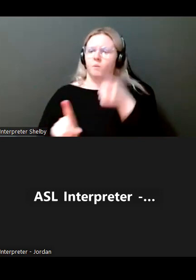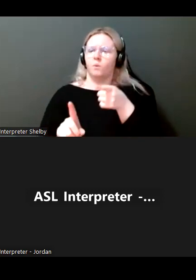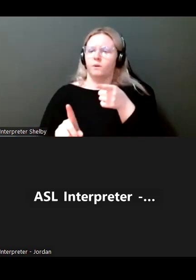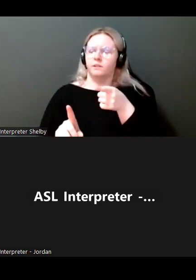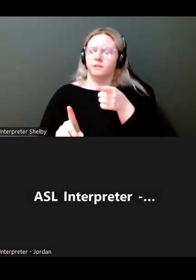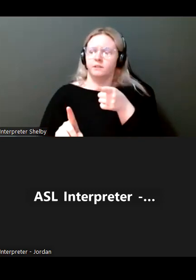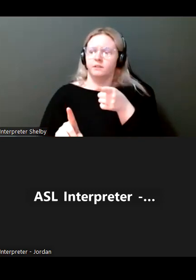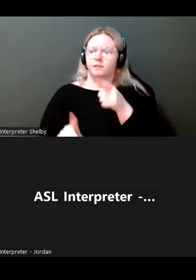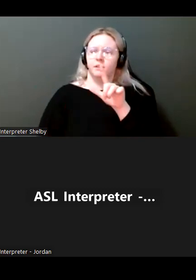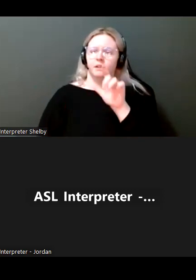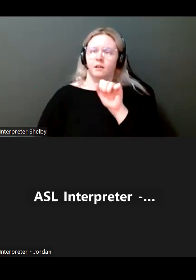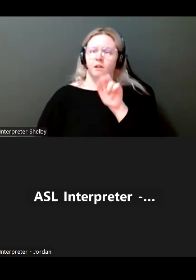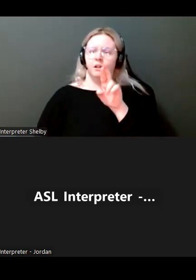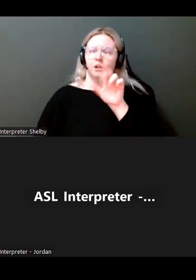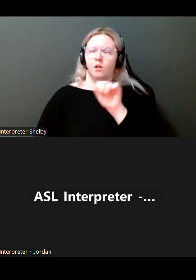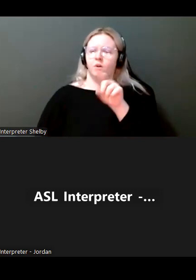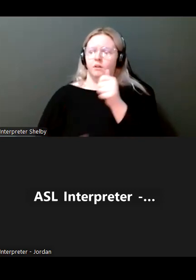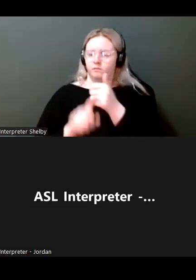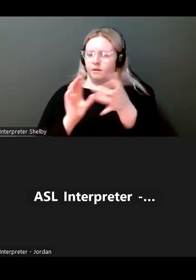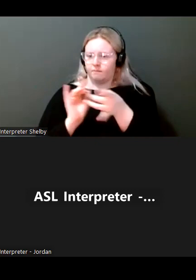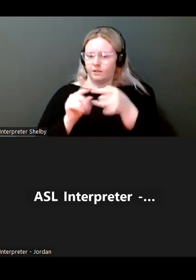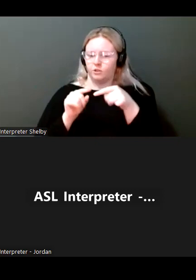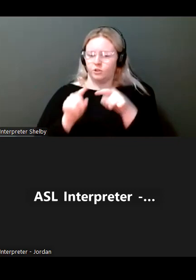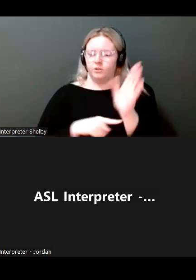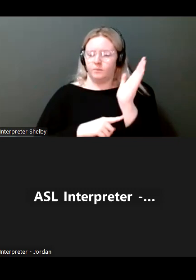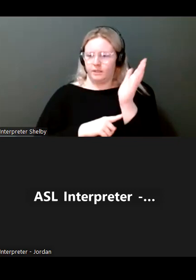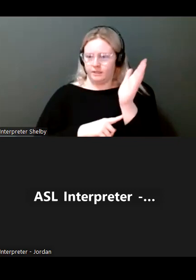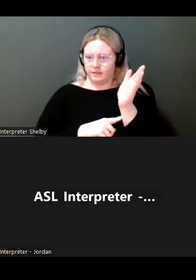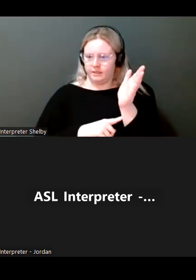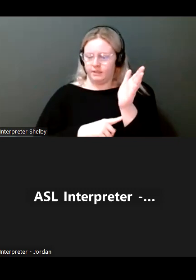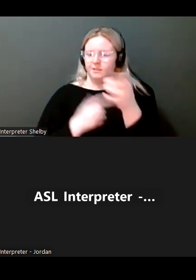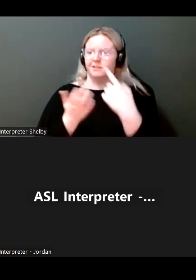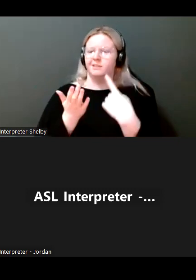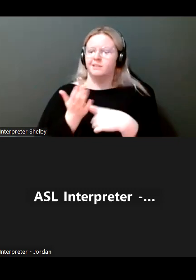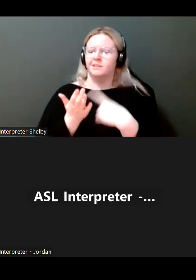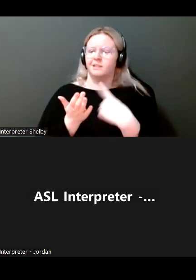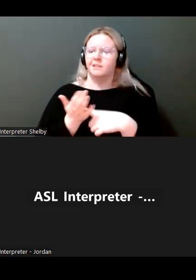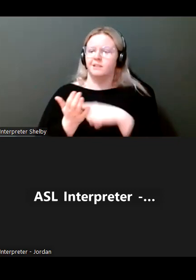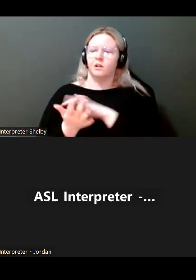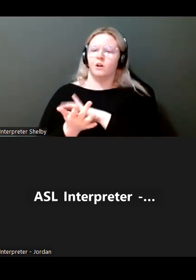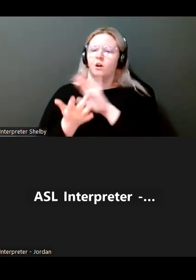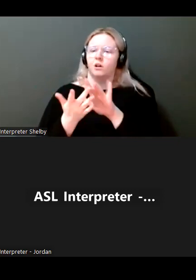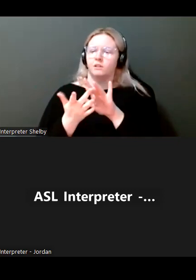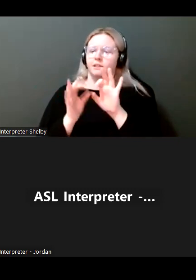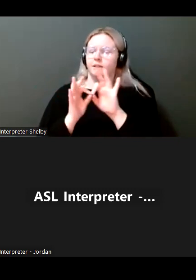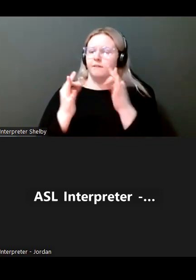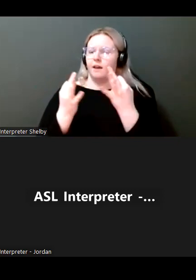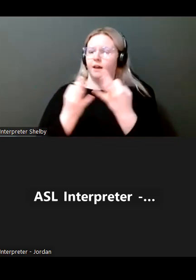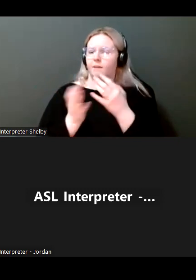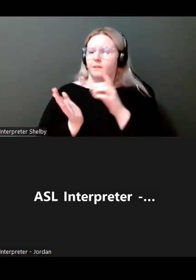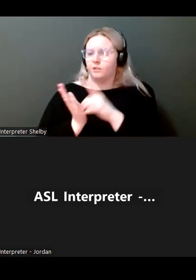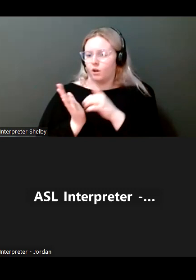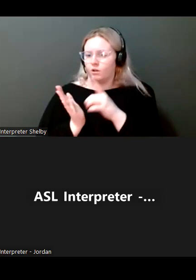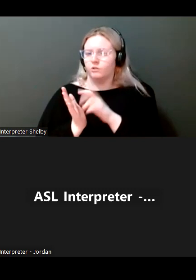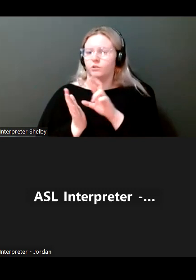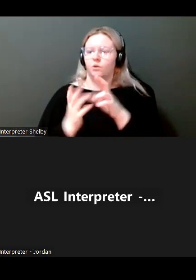that Laura said during her presentation, is talking about reaching out to your family doctor, your